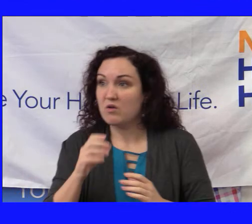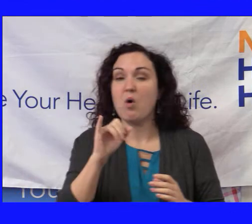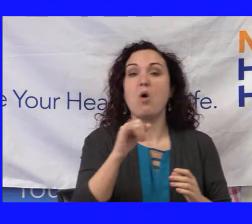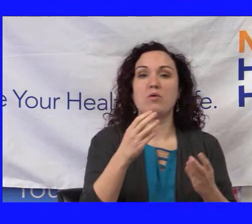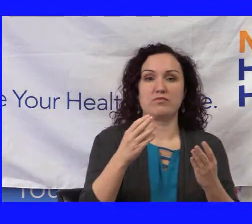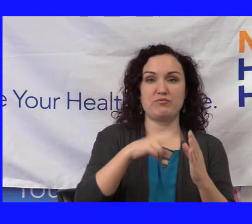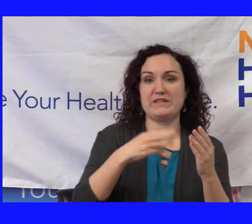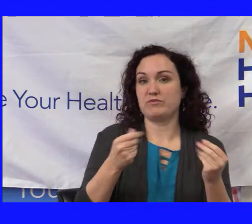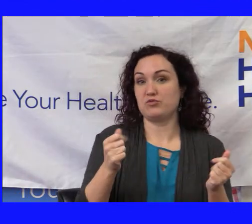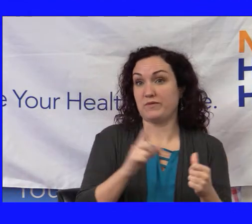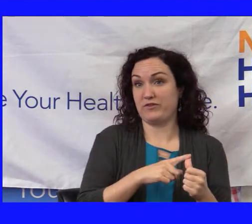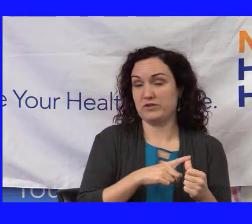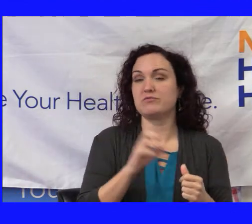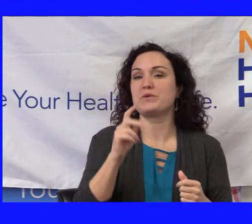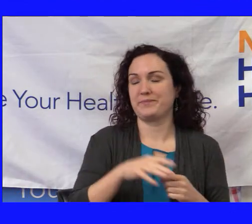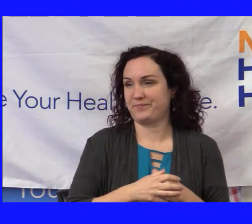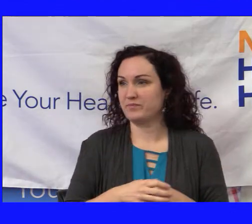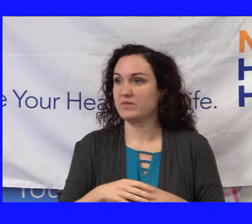resolution first.